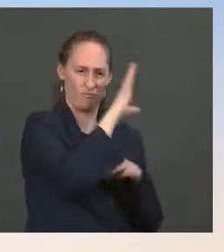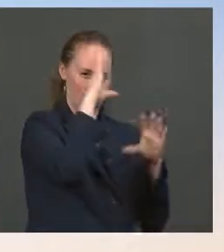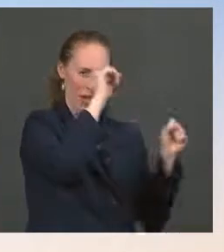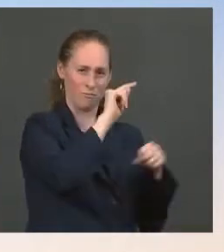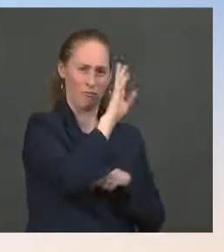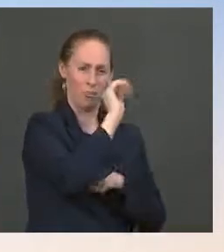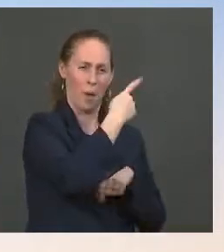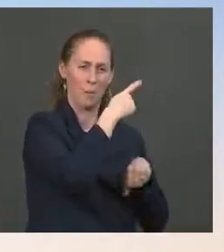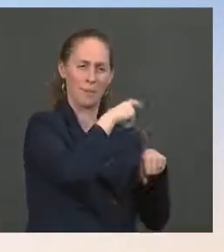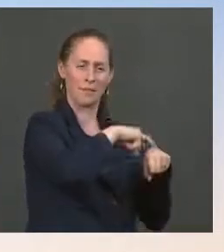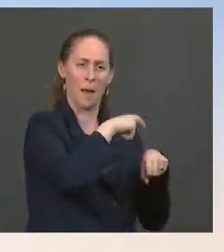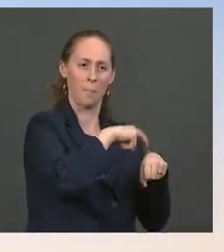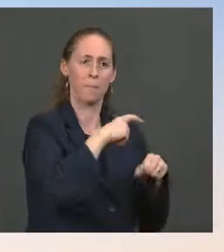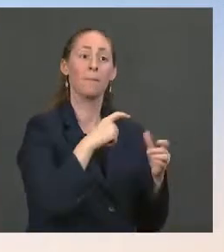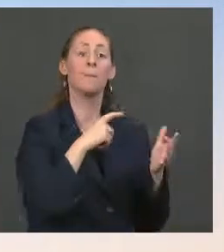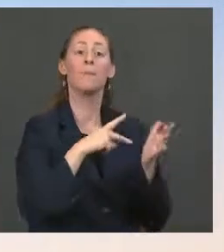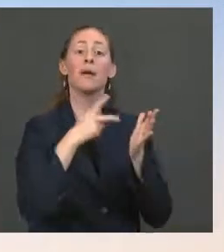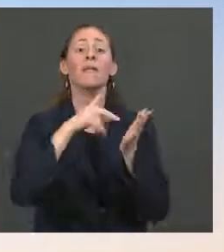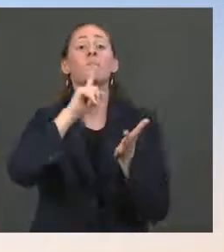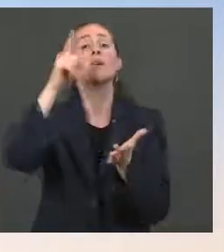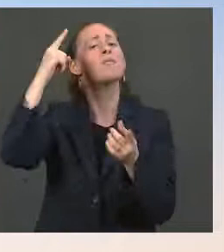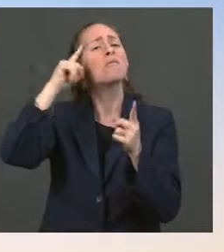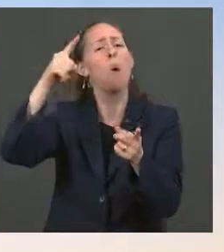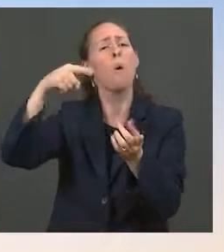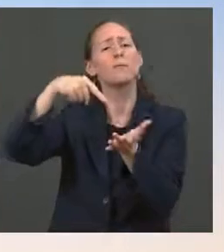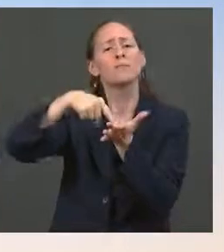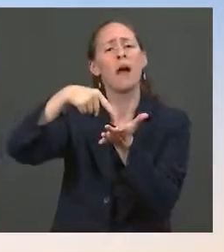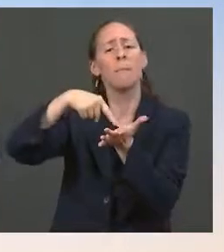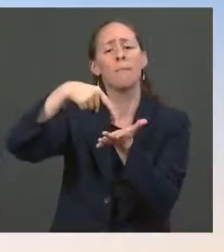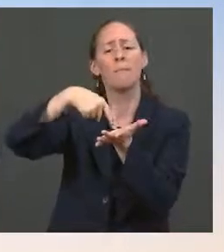for bills we have already spent. It is not about